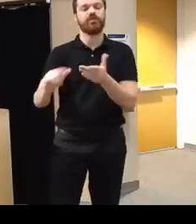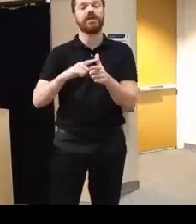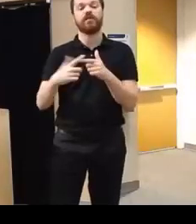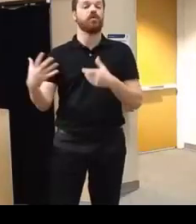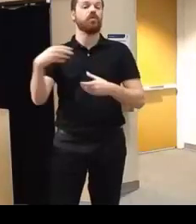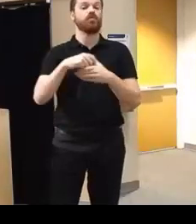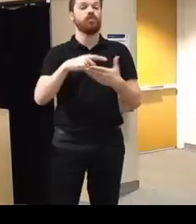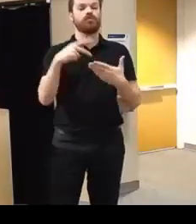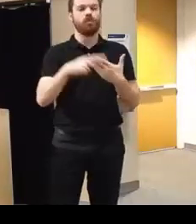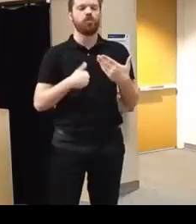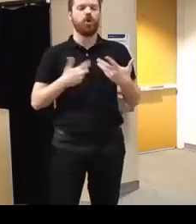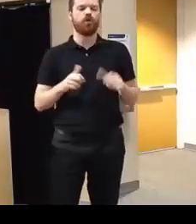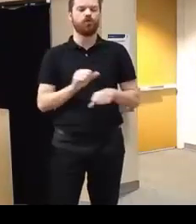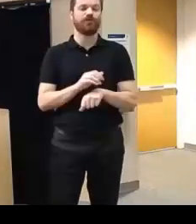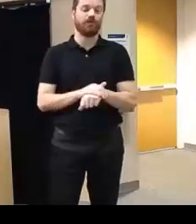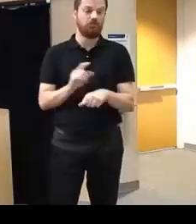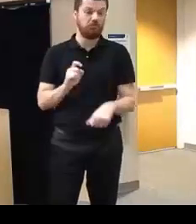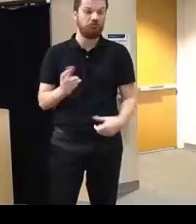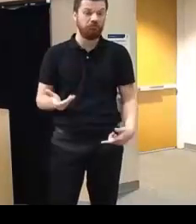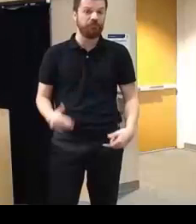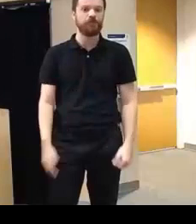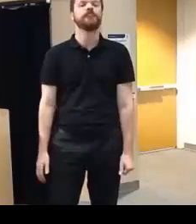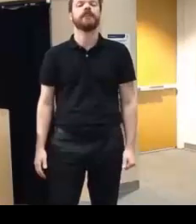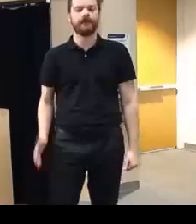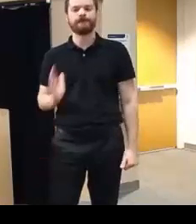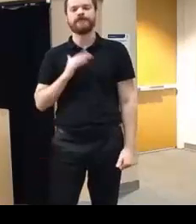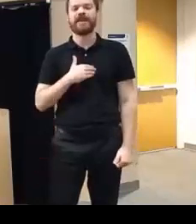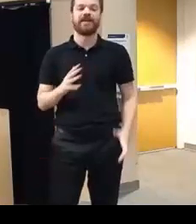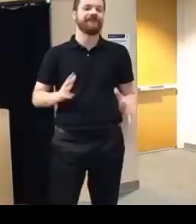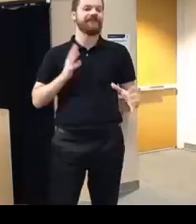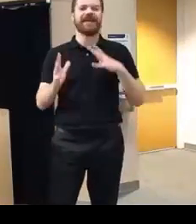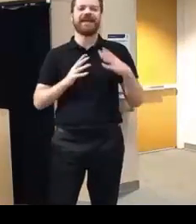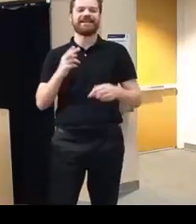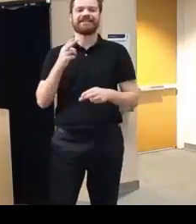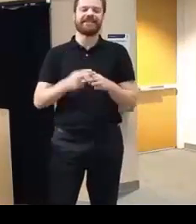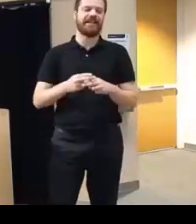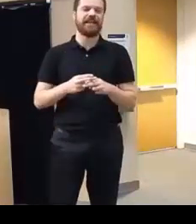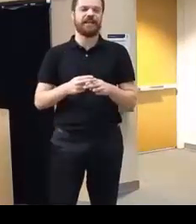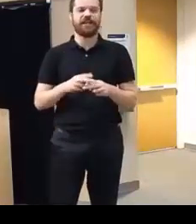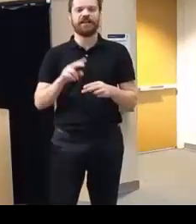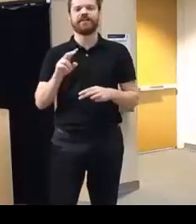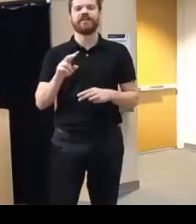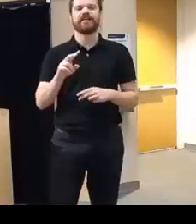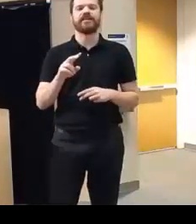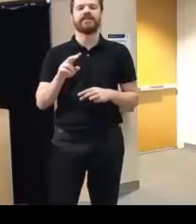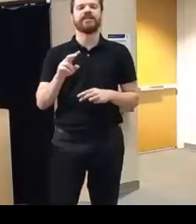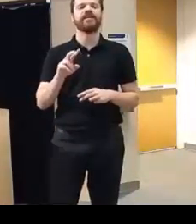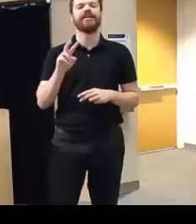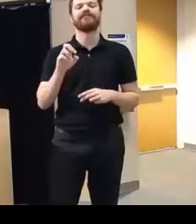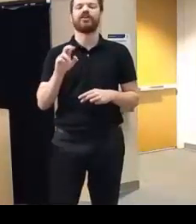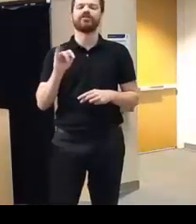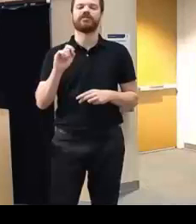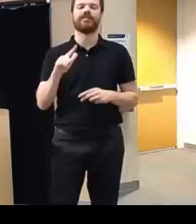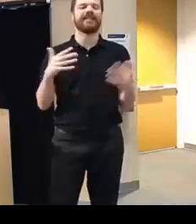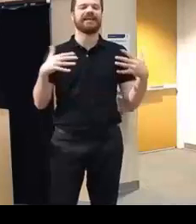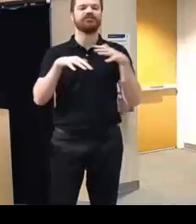into the programming that we were already working on. And this is our very fancy name, VIP SMI, so vertical integration for